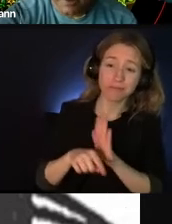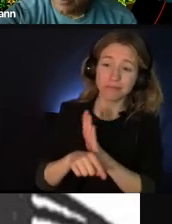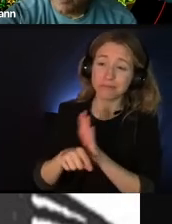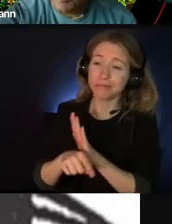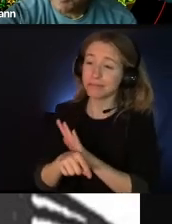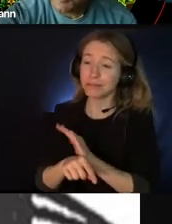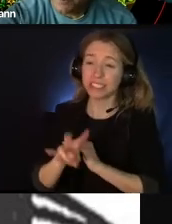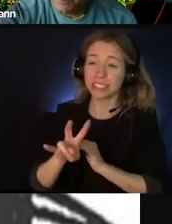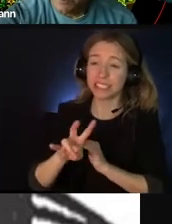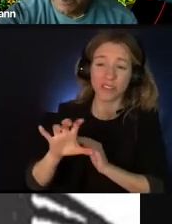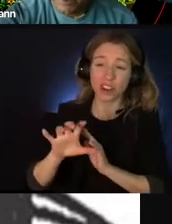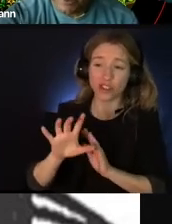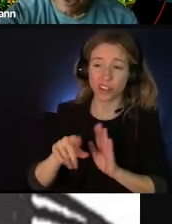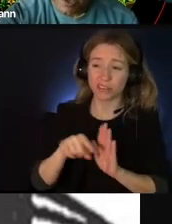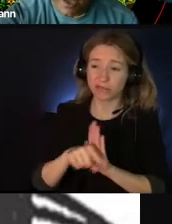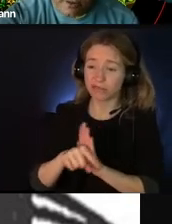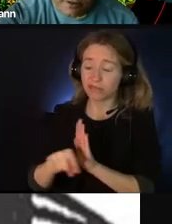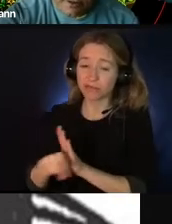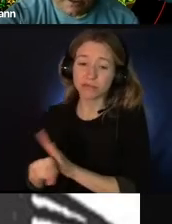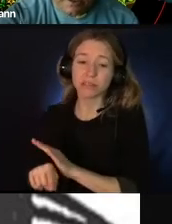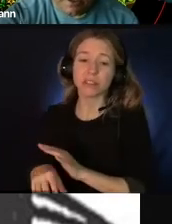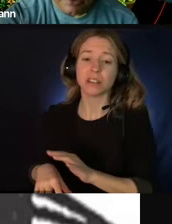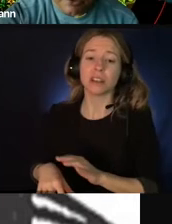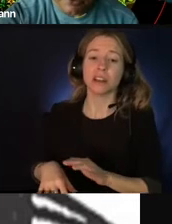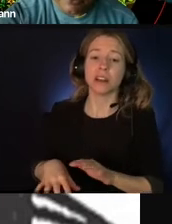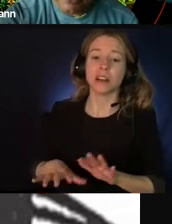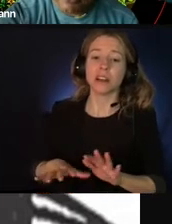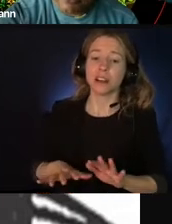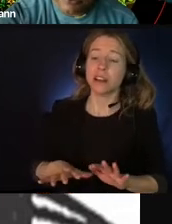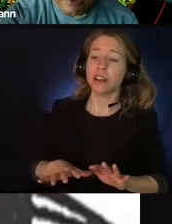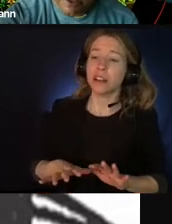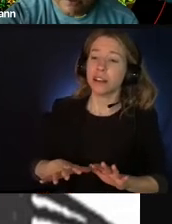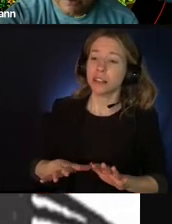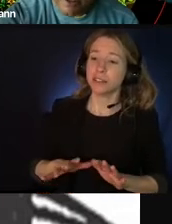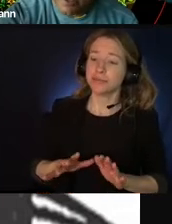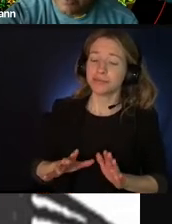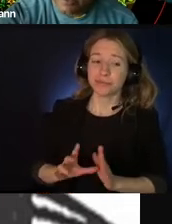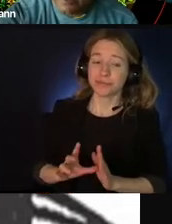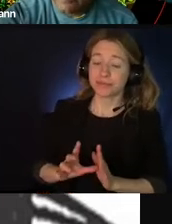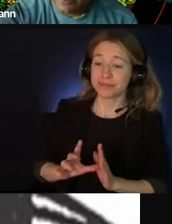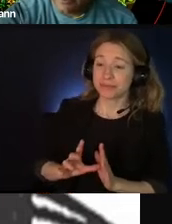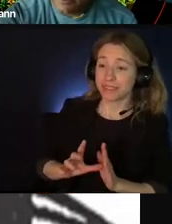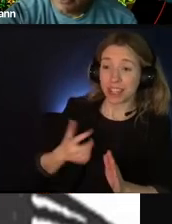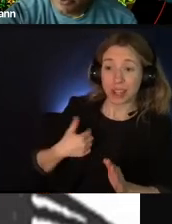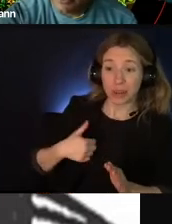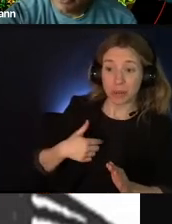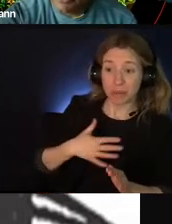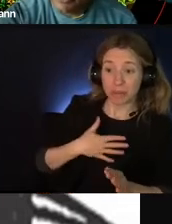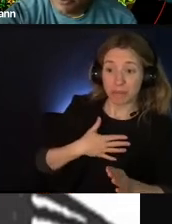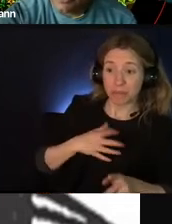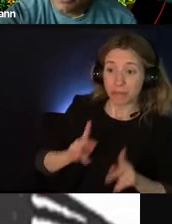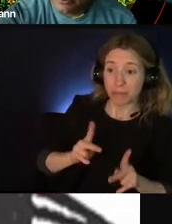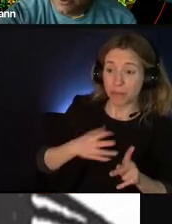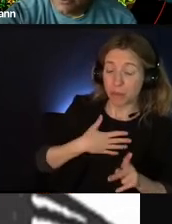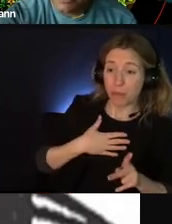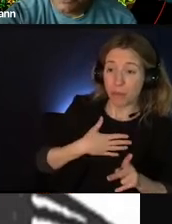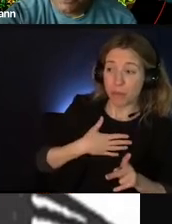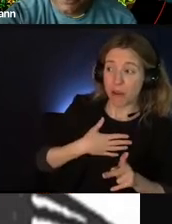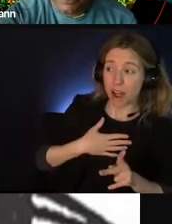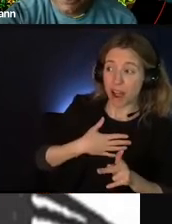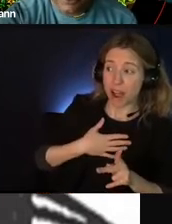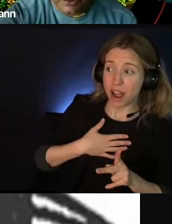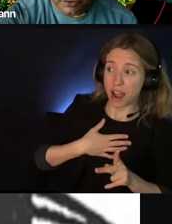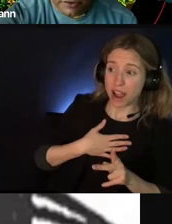of our people, our ancestors did not retaliate. Our ancestors went to